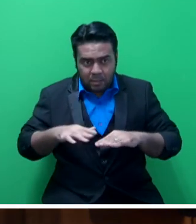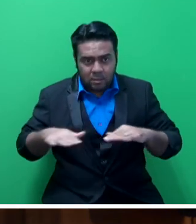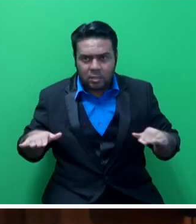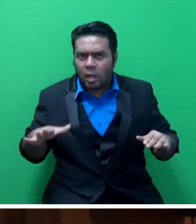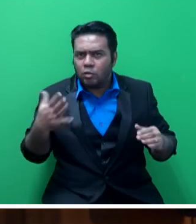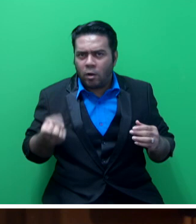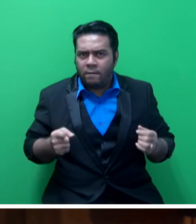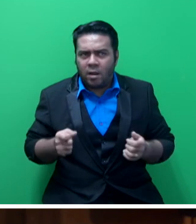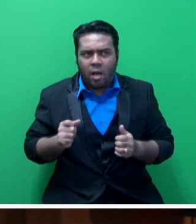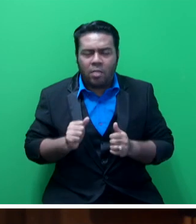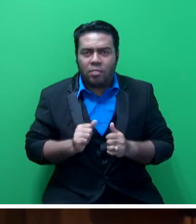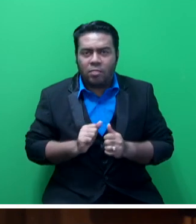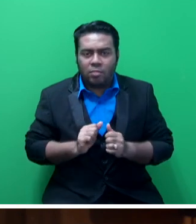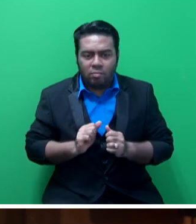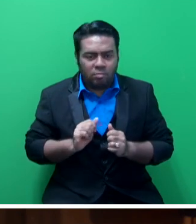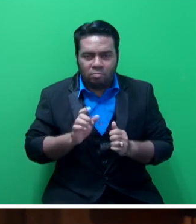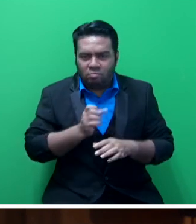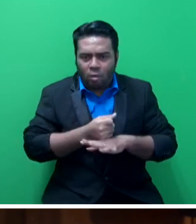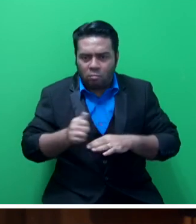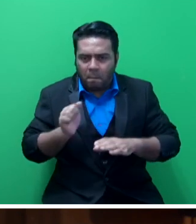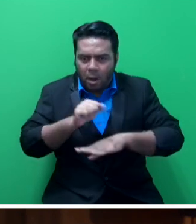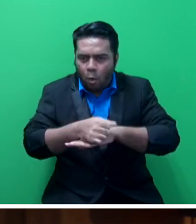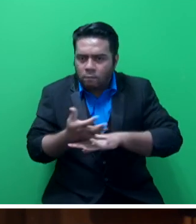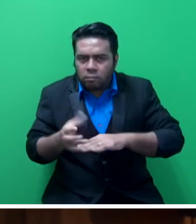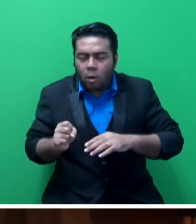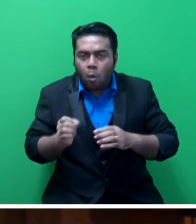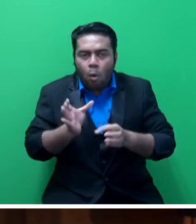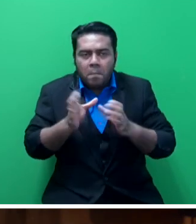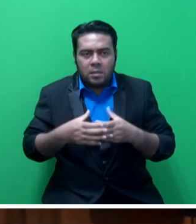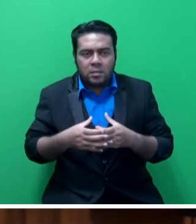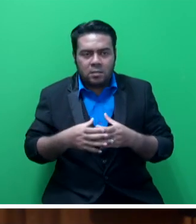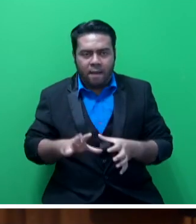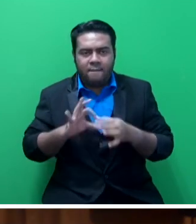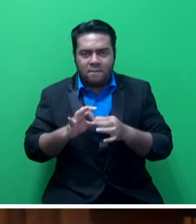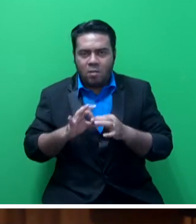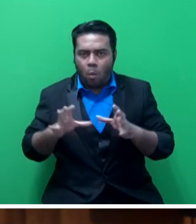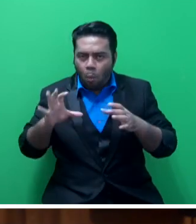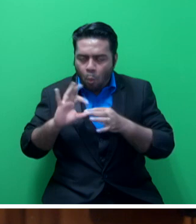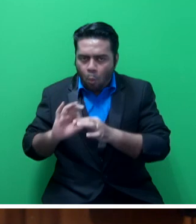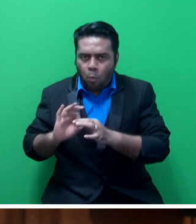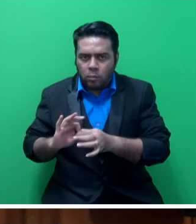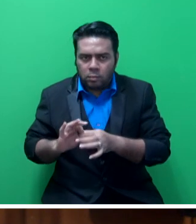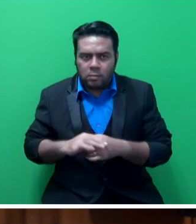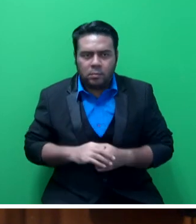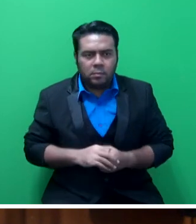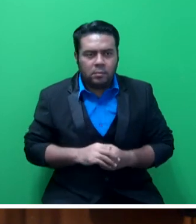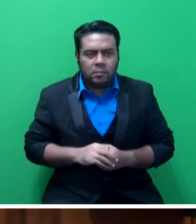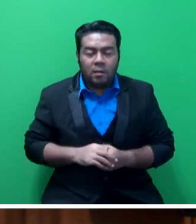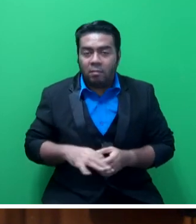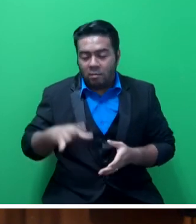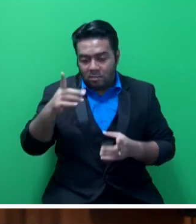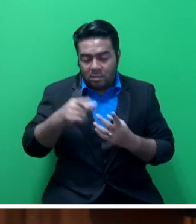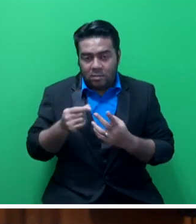have any authority over the committees. The committees have their own jurisdiction, if you like. They determine their